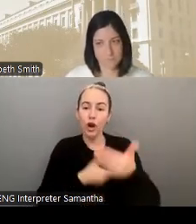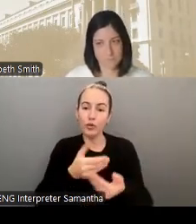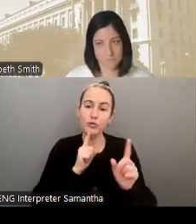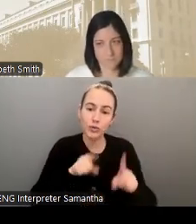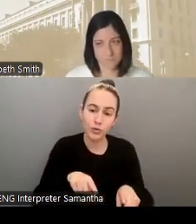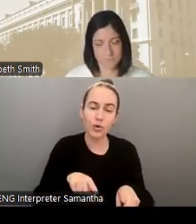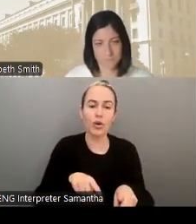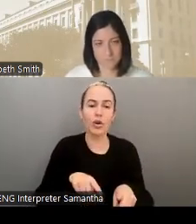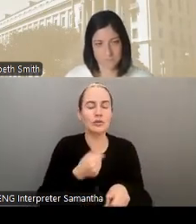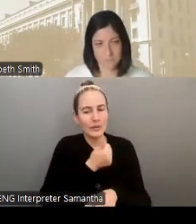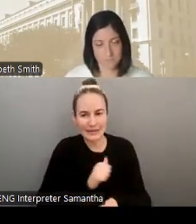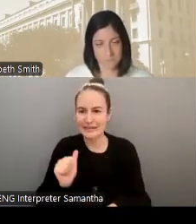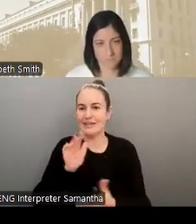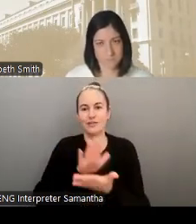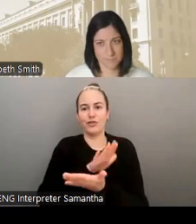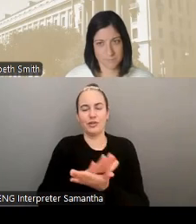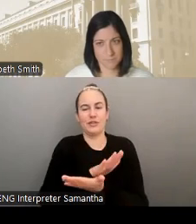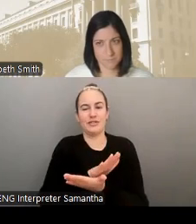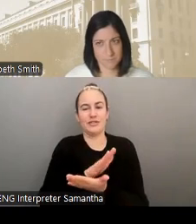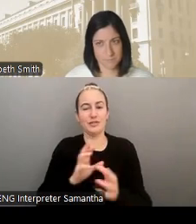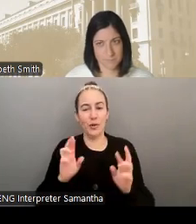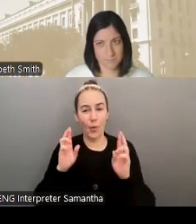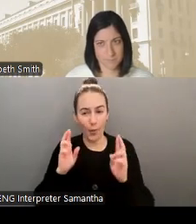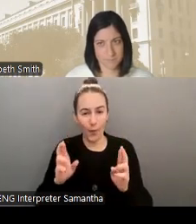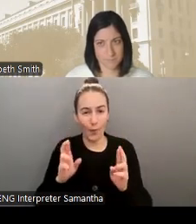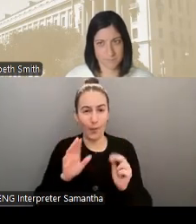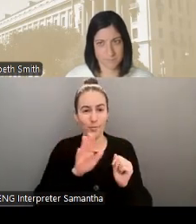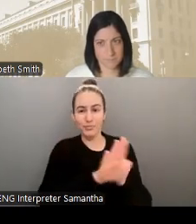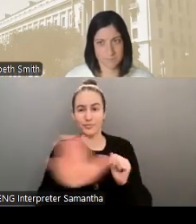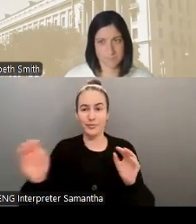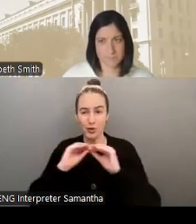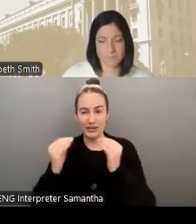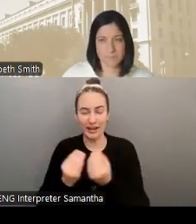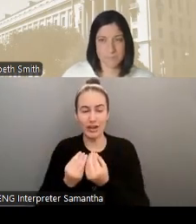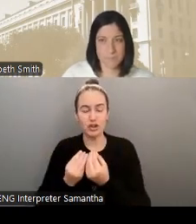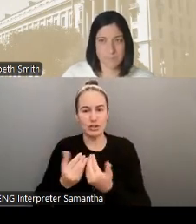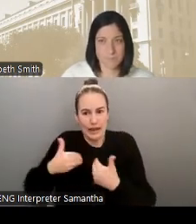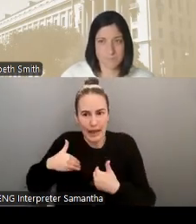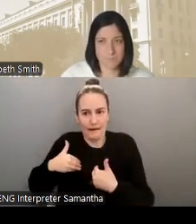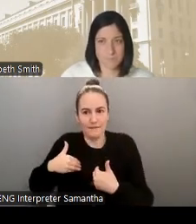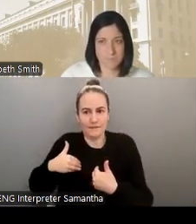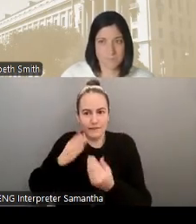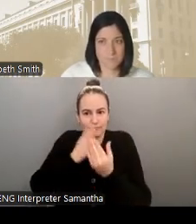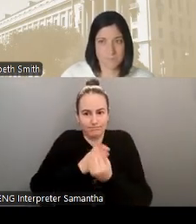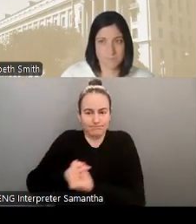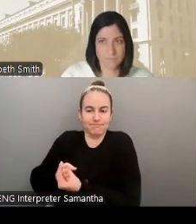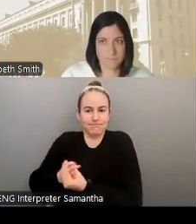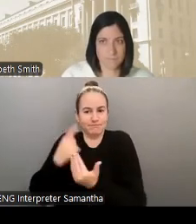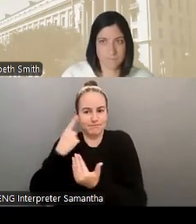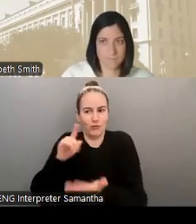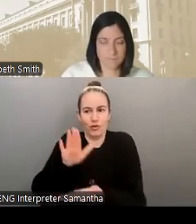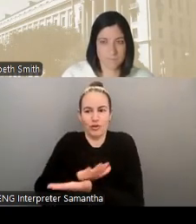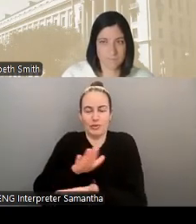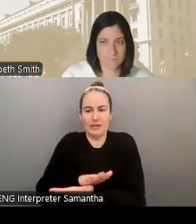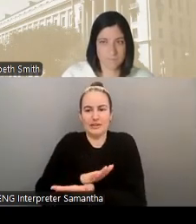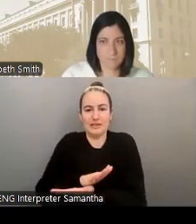submit. So we do hope that organizations are keeping and maintaining this documentation. So obviously it helps you